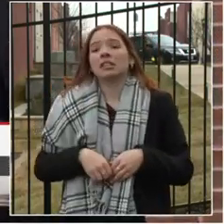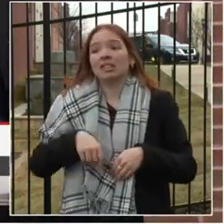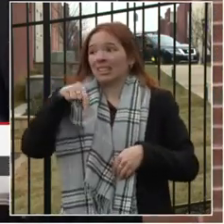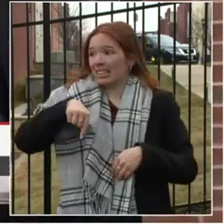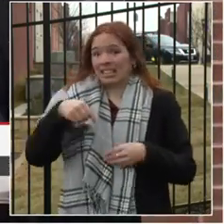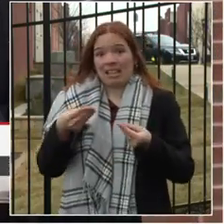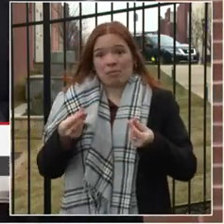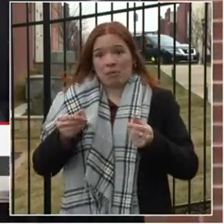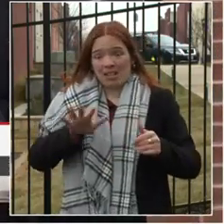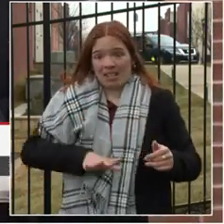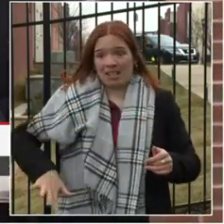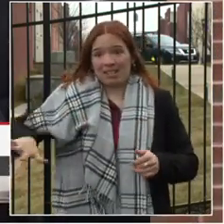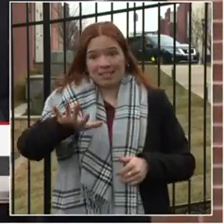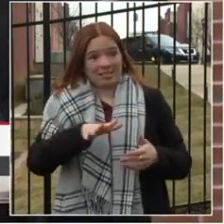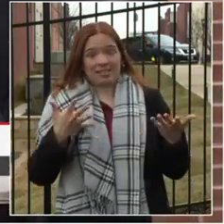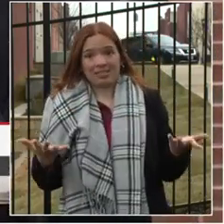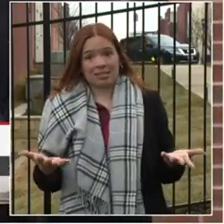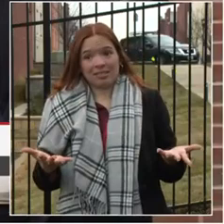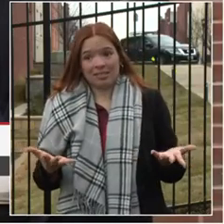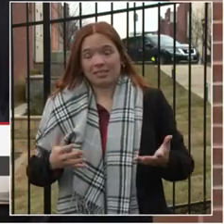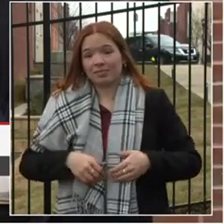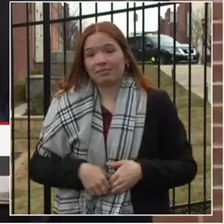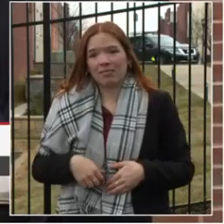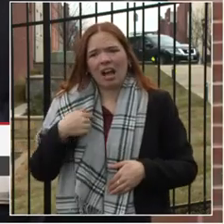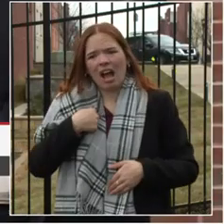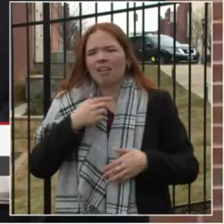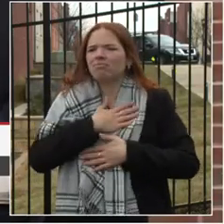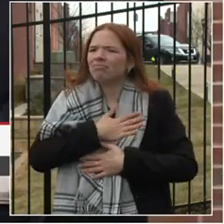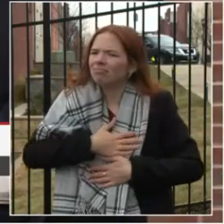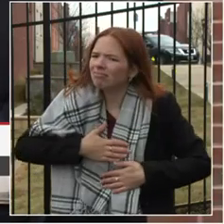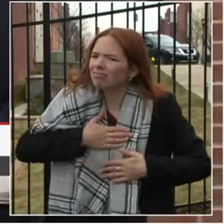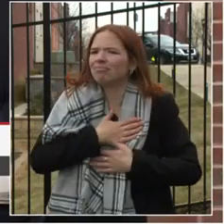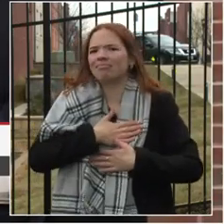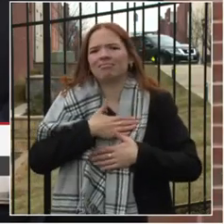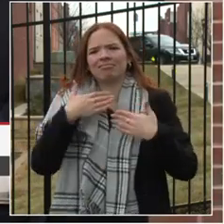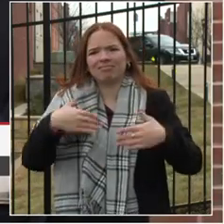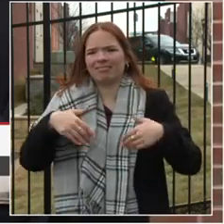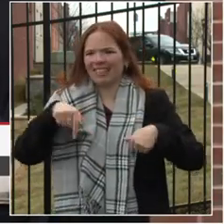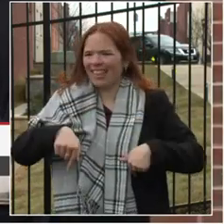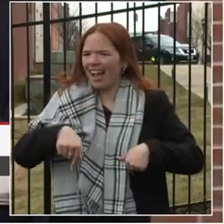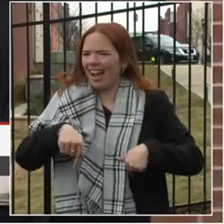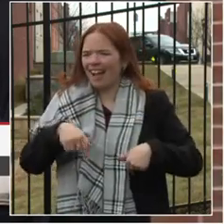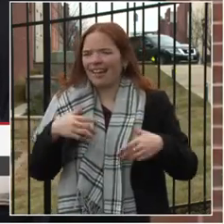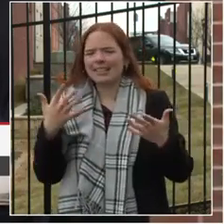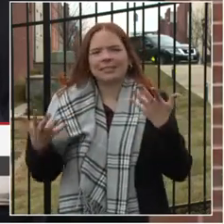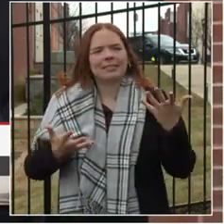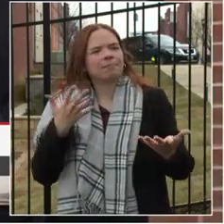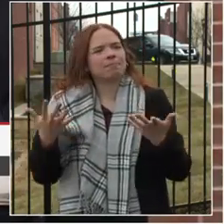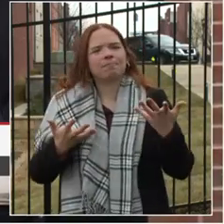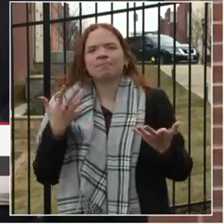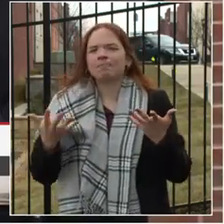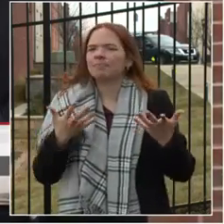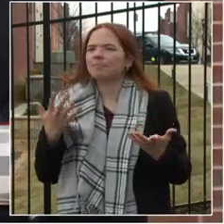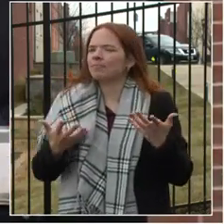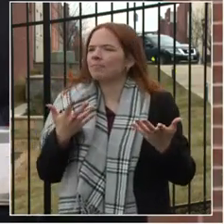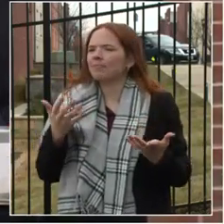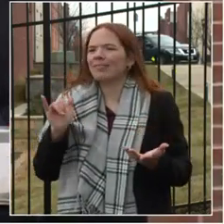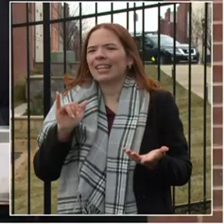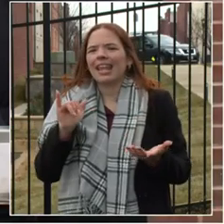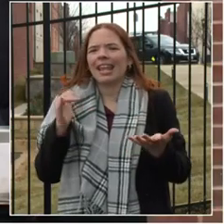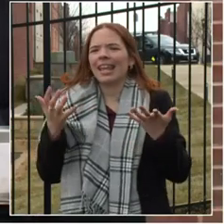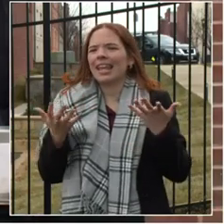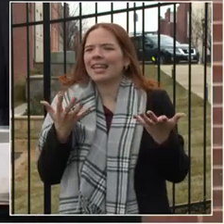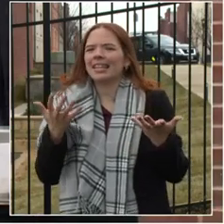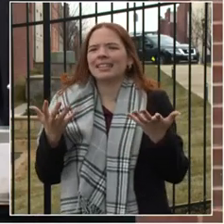communities. And I really appreciate that we've arrived at a point where the Paulists have